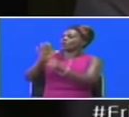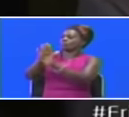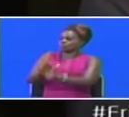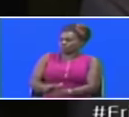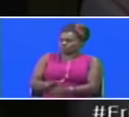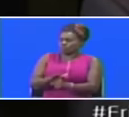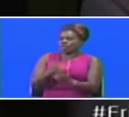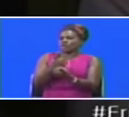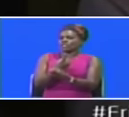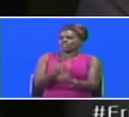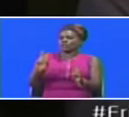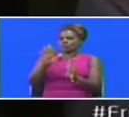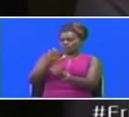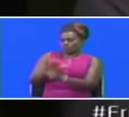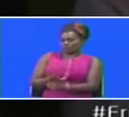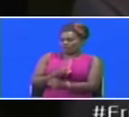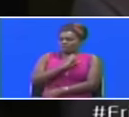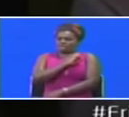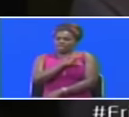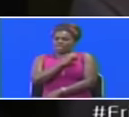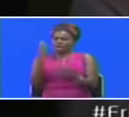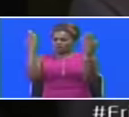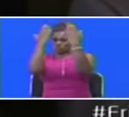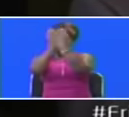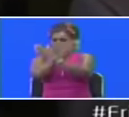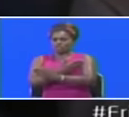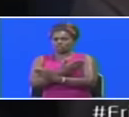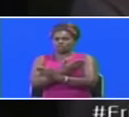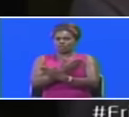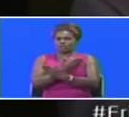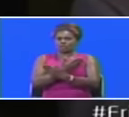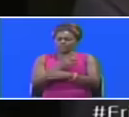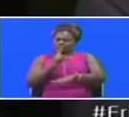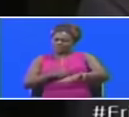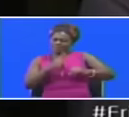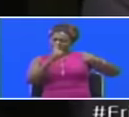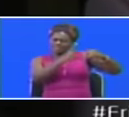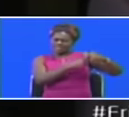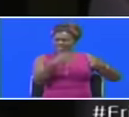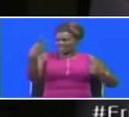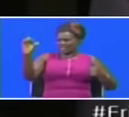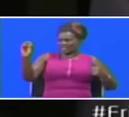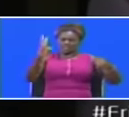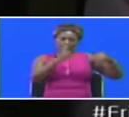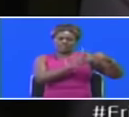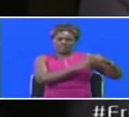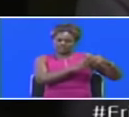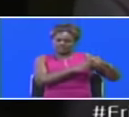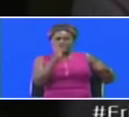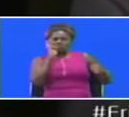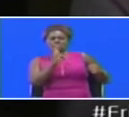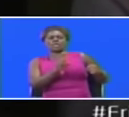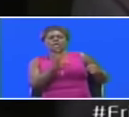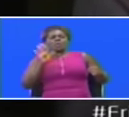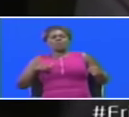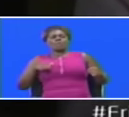their democratic rights because of fear of darkness. And already by 6:30 going to 7, we had noticed that a